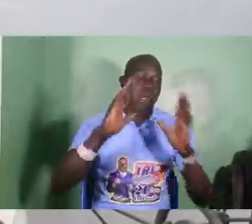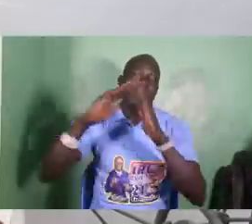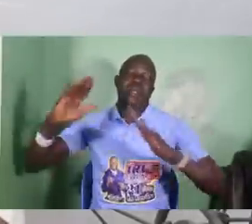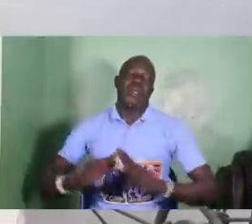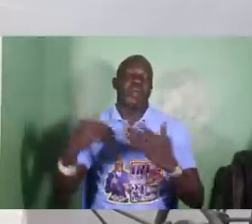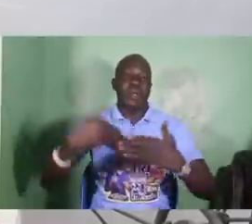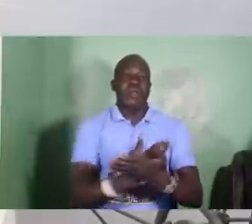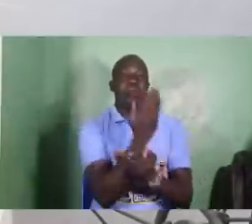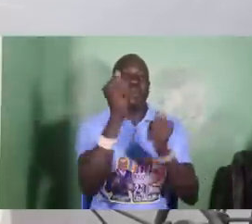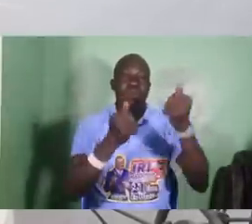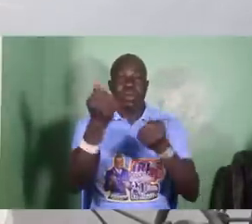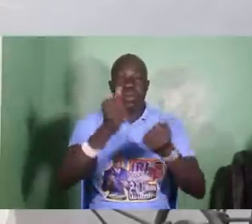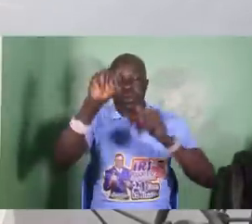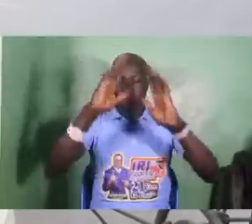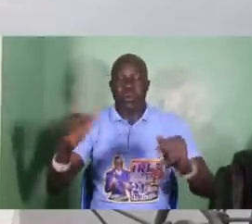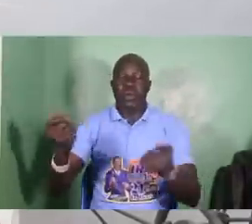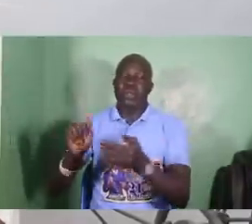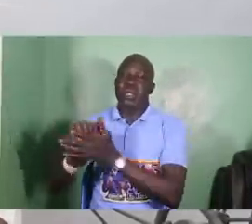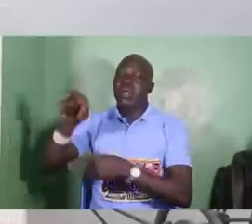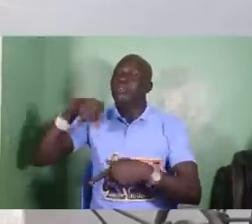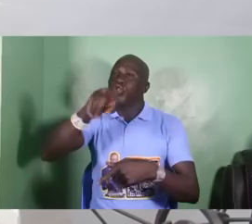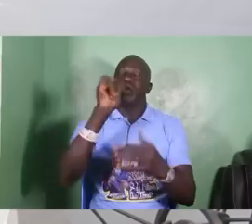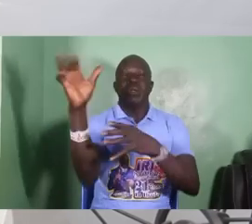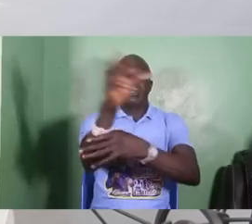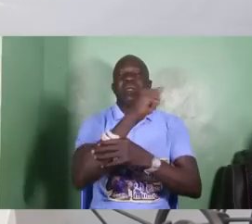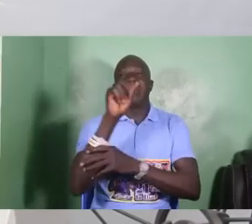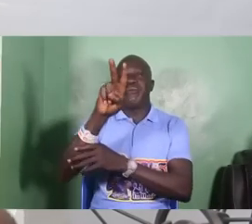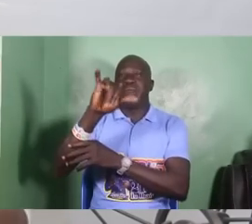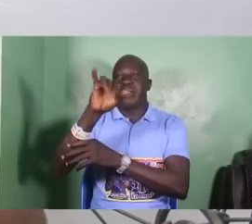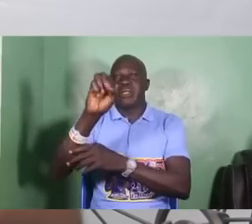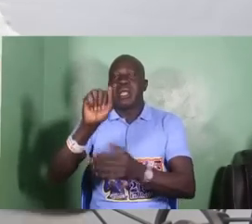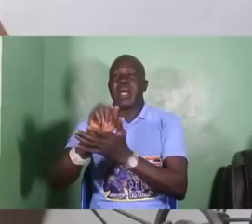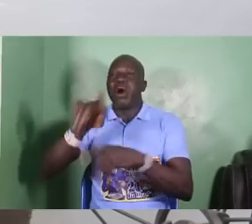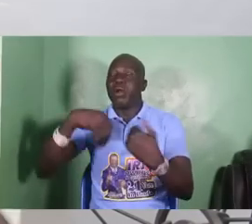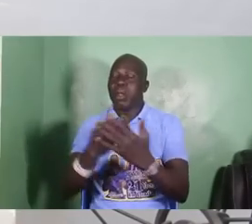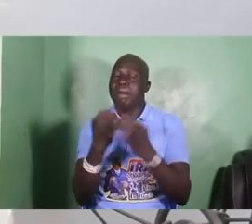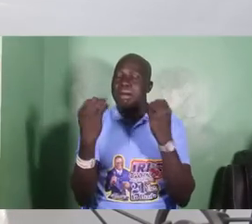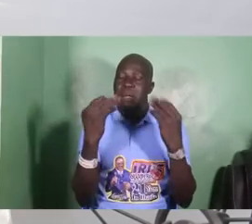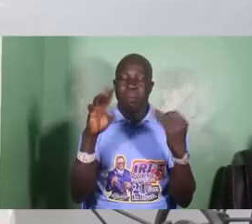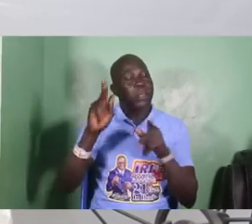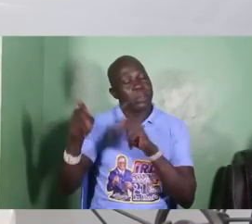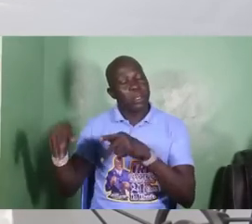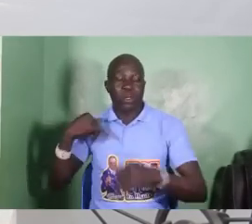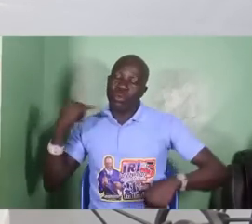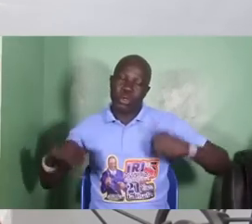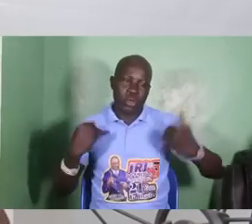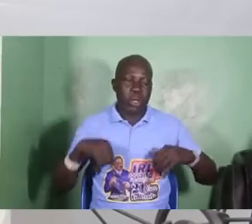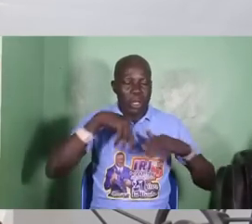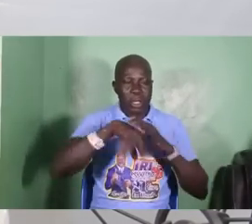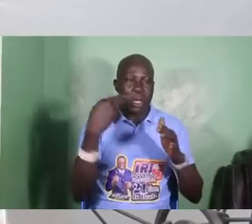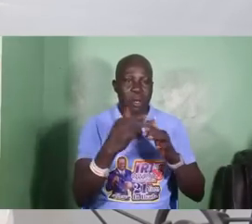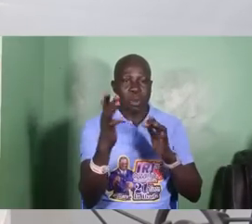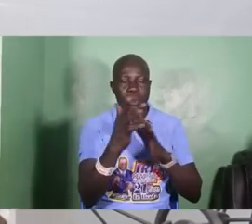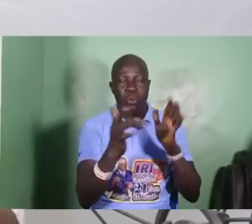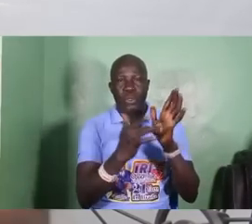housewarming, those of you that have just gotten a new car, for those of you that have gotten visa, and a lot of joy.